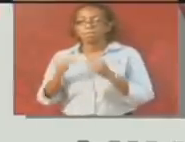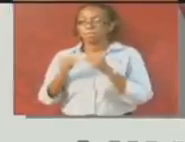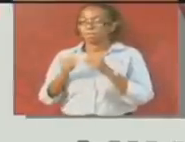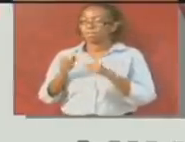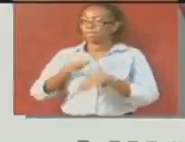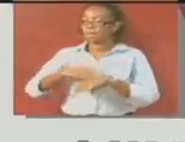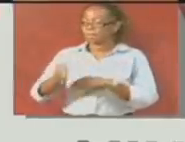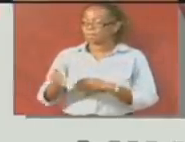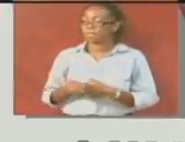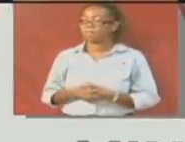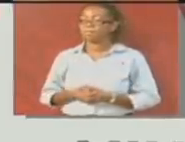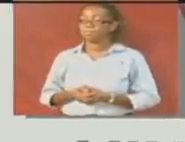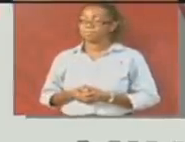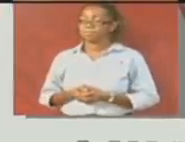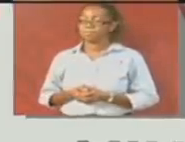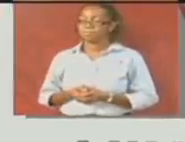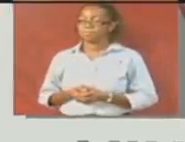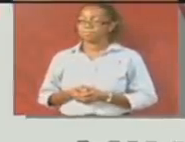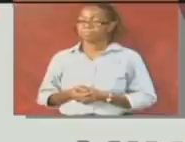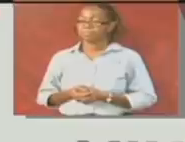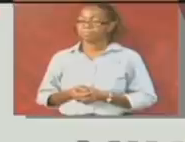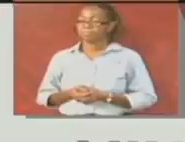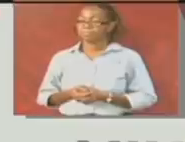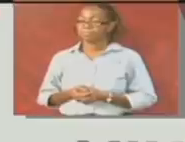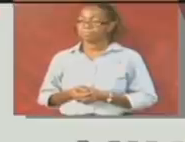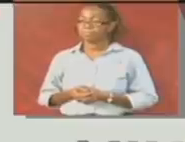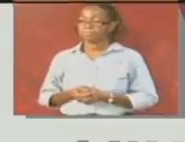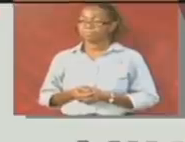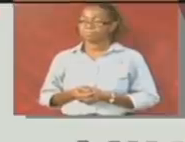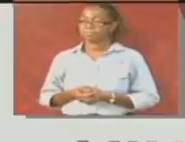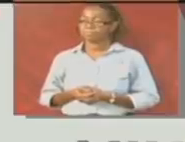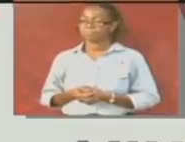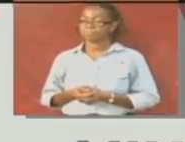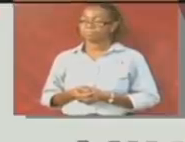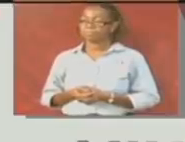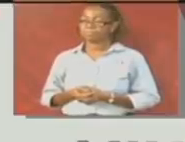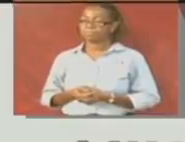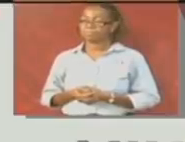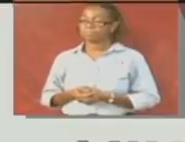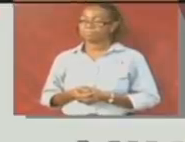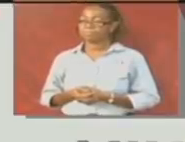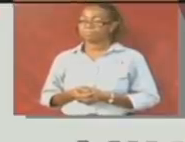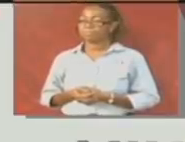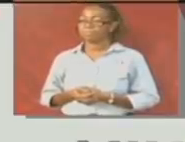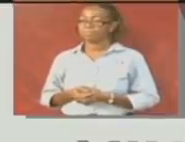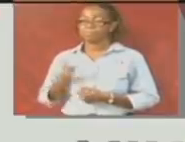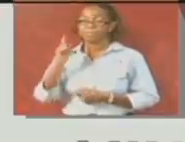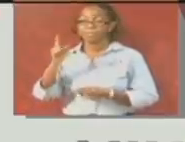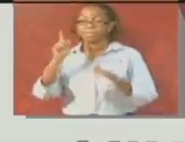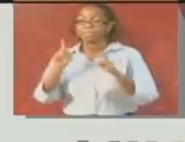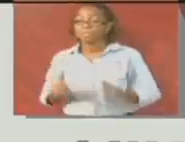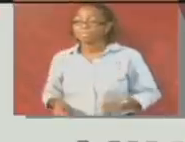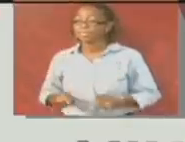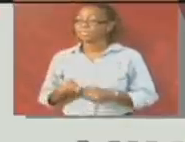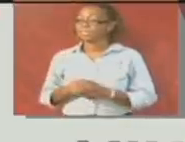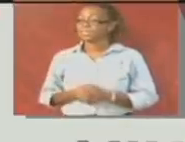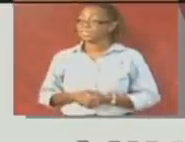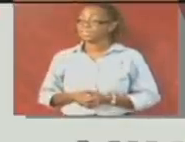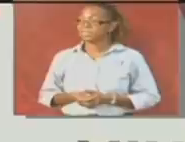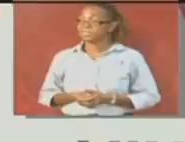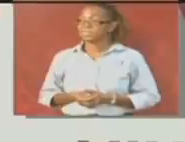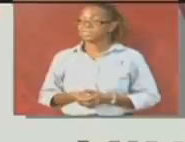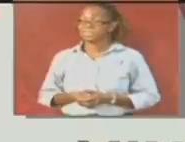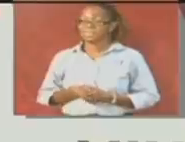you. We now go with CL Communications. Good morning. This is Natalie from